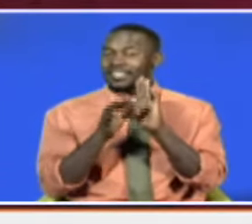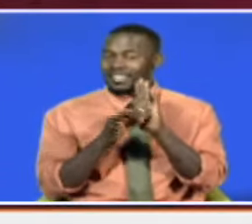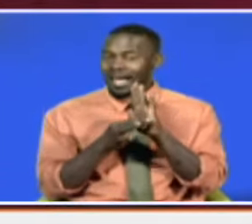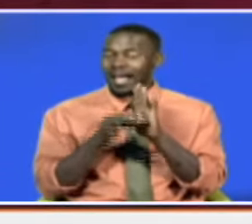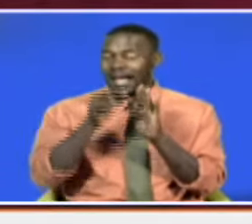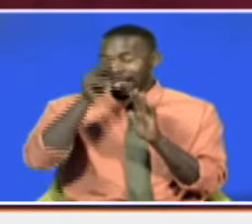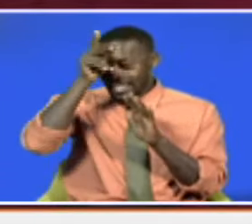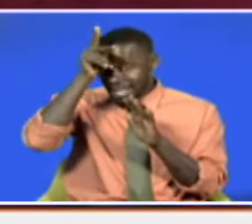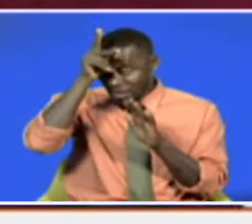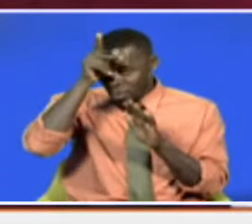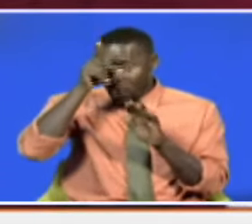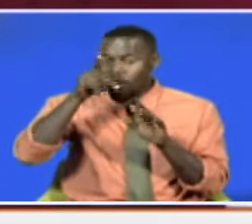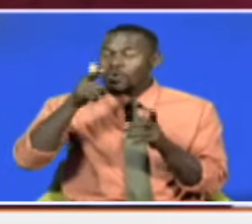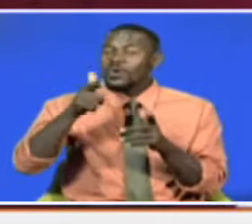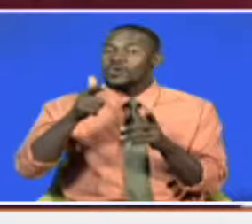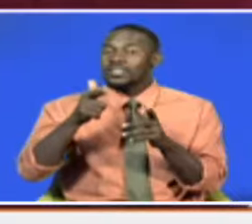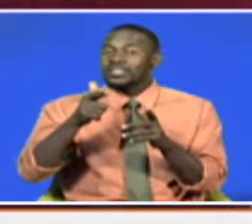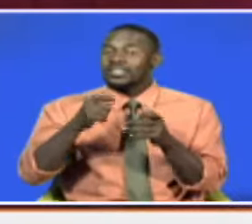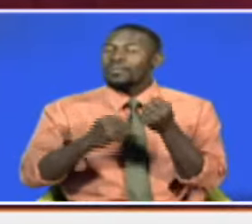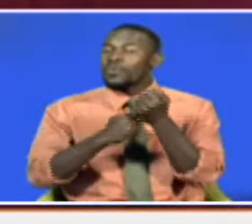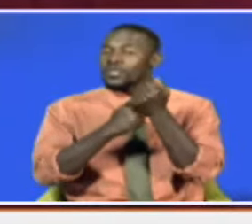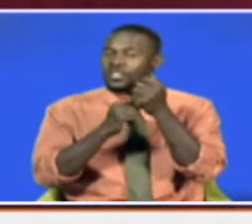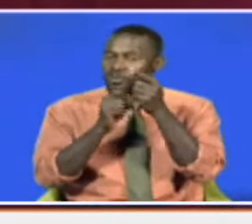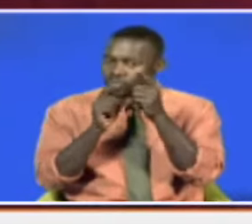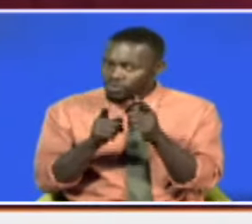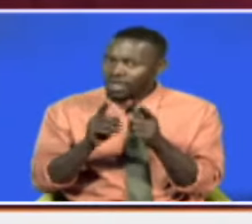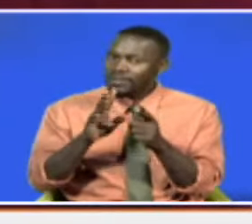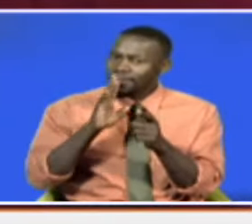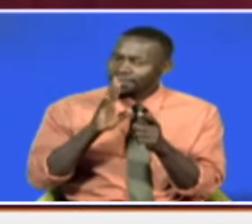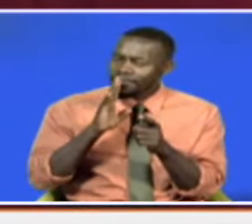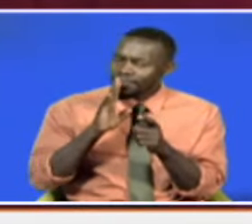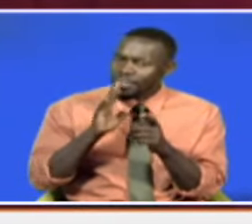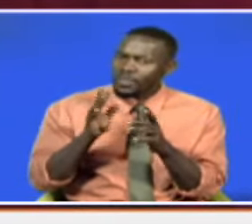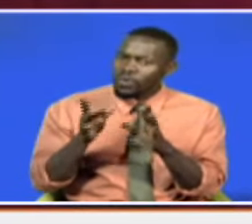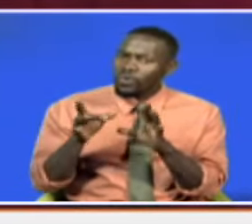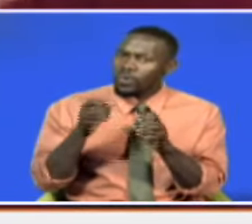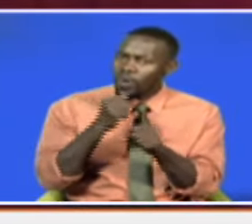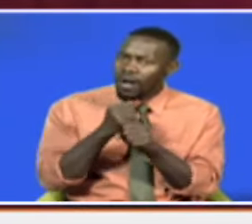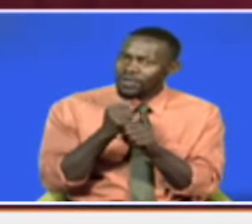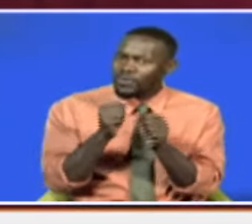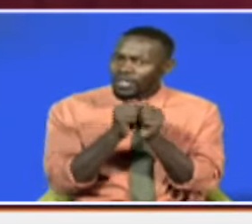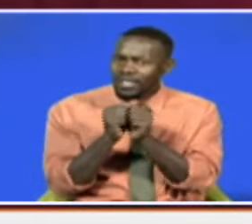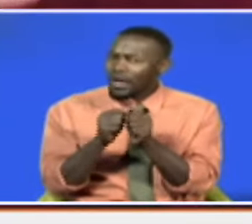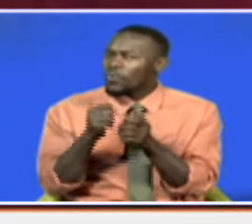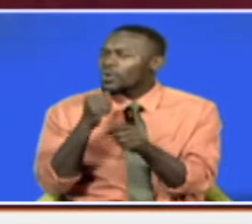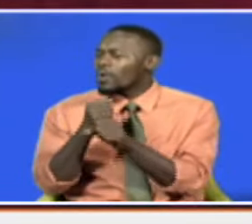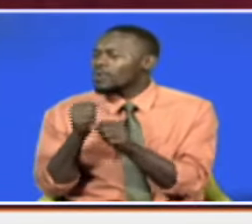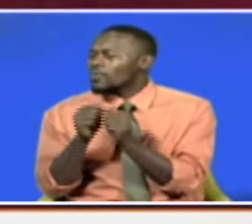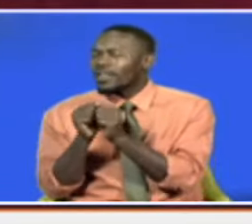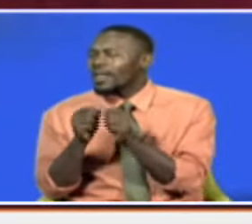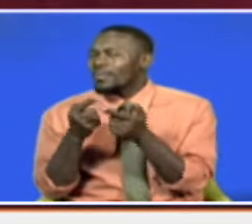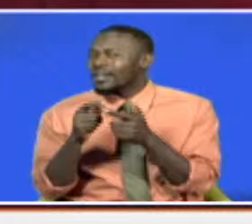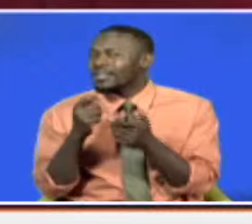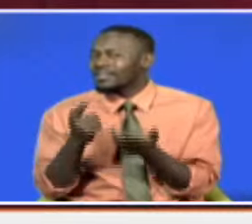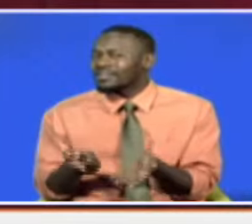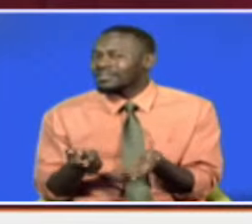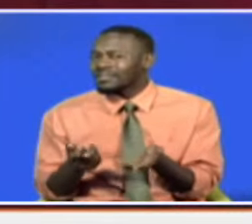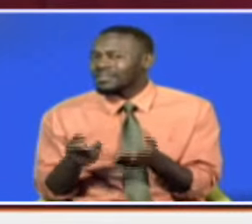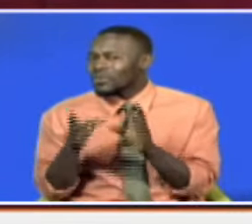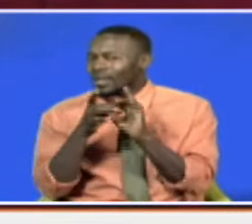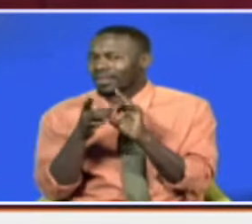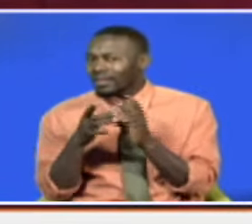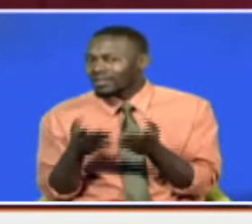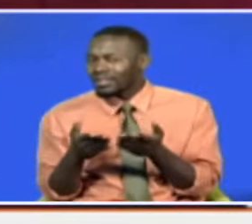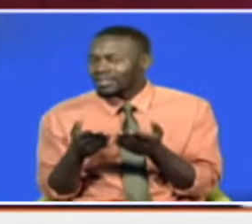wewe. Na umekuwa ukiongea tuungane, tuungane. Watu wanauliza tuungane aje na tushaungana. Kumbe ulikuwa